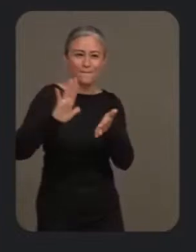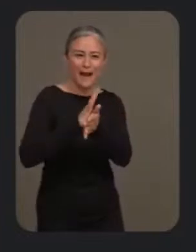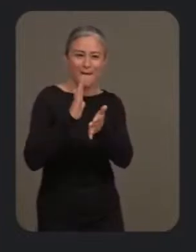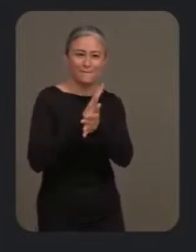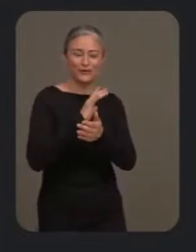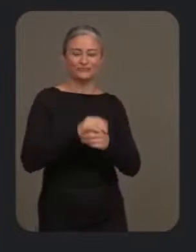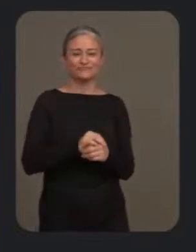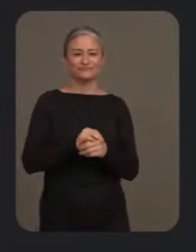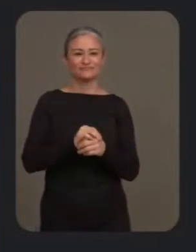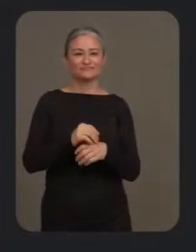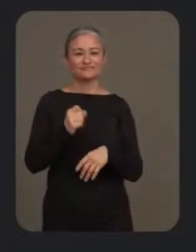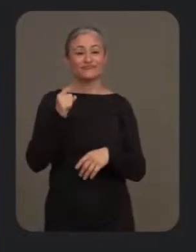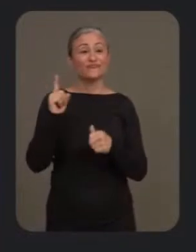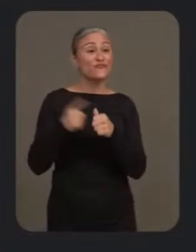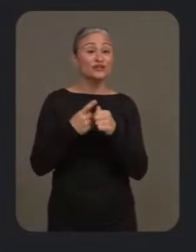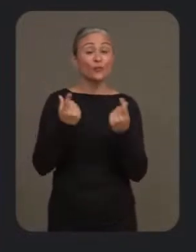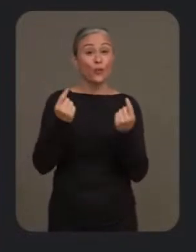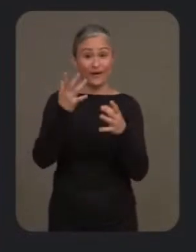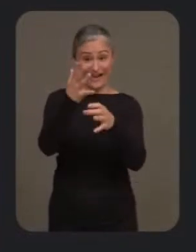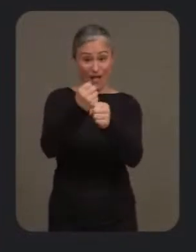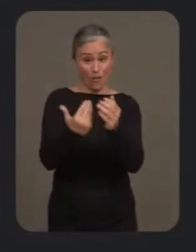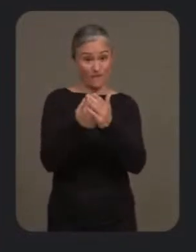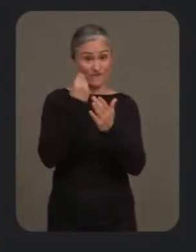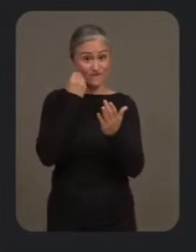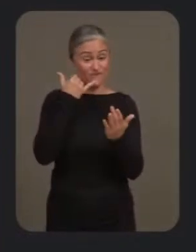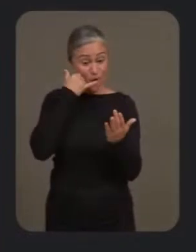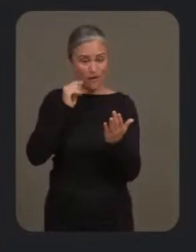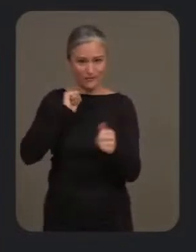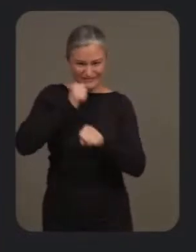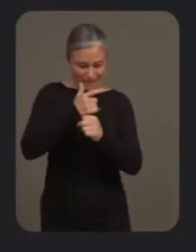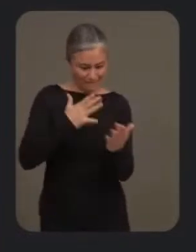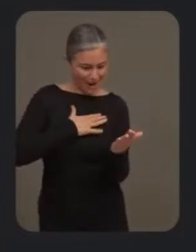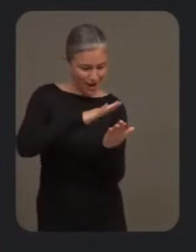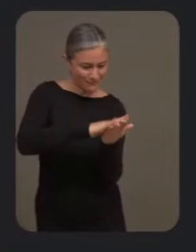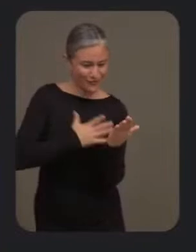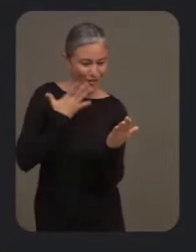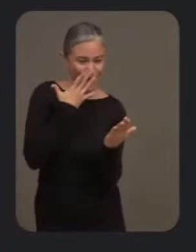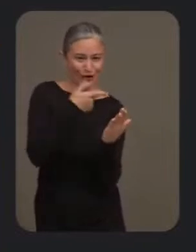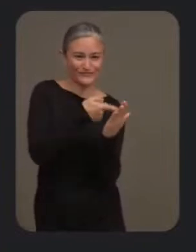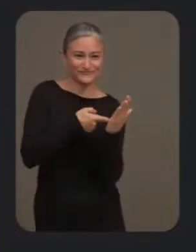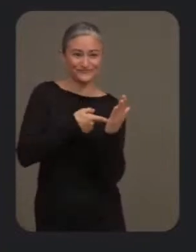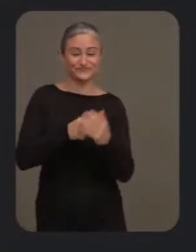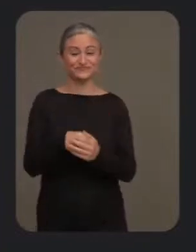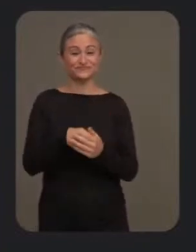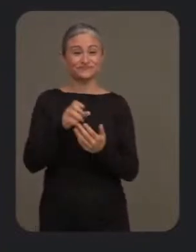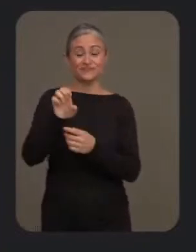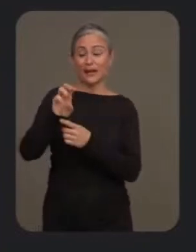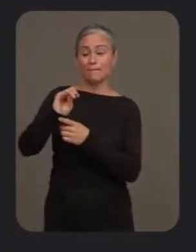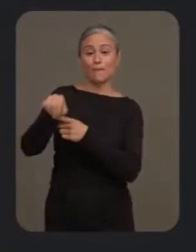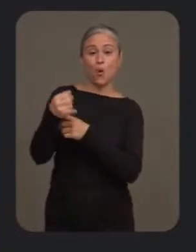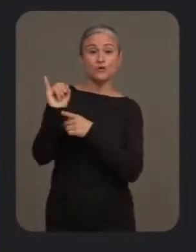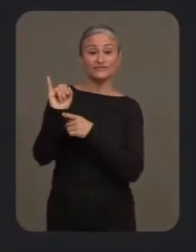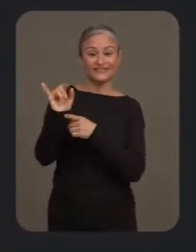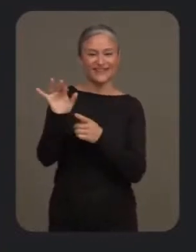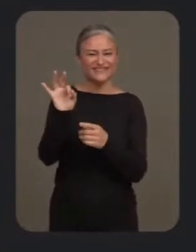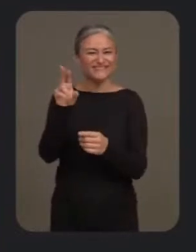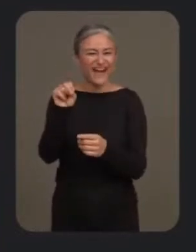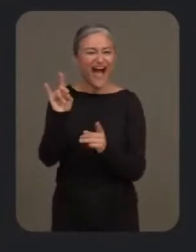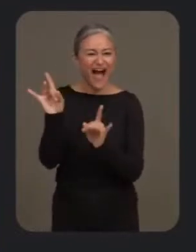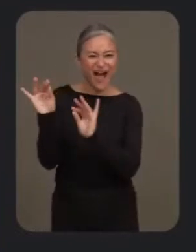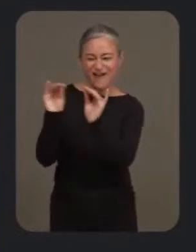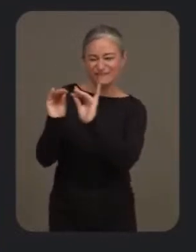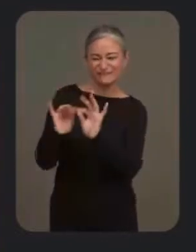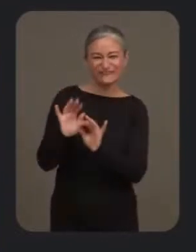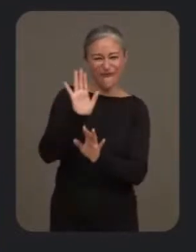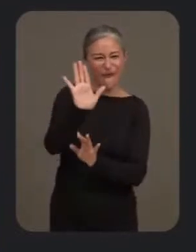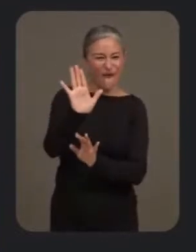the first thing that many of us set when we get a new phone. Now, emojis are such a fun and simple way of expressing